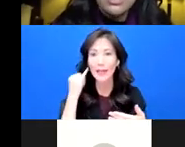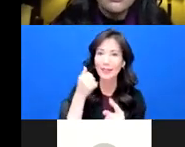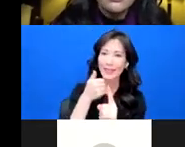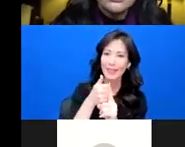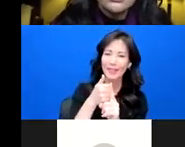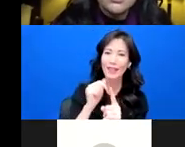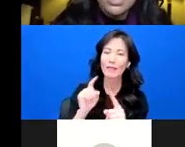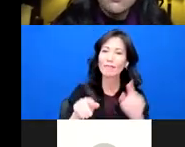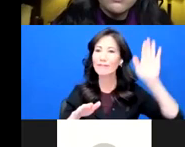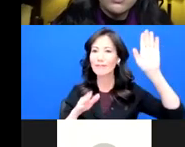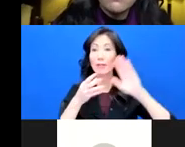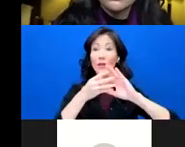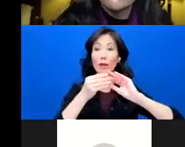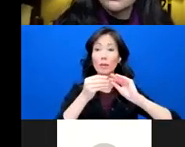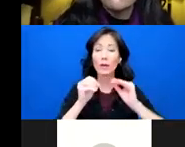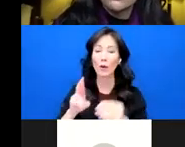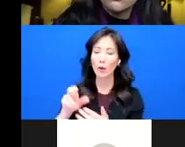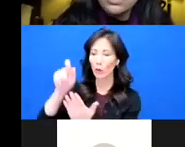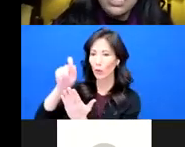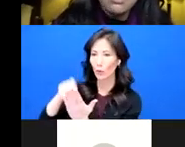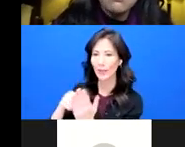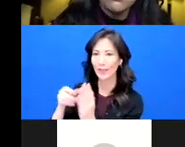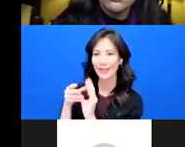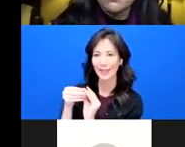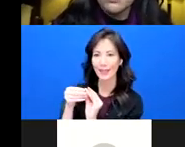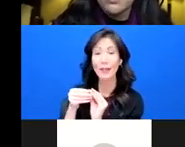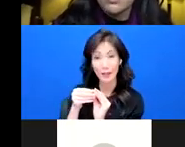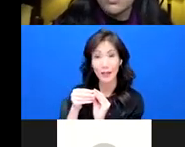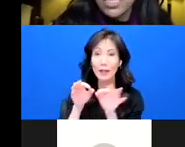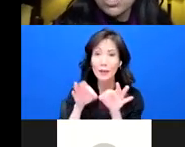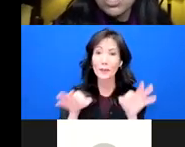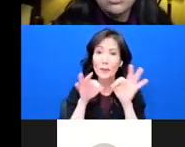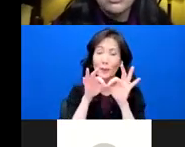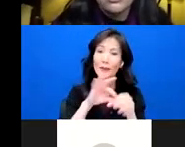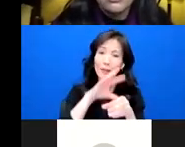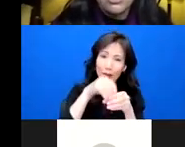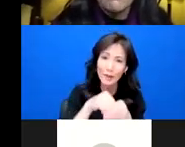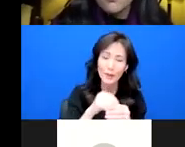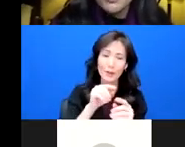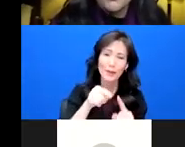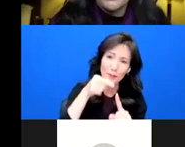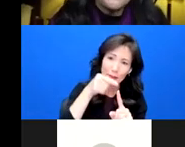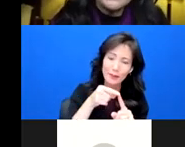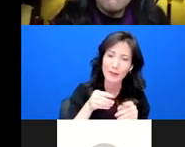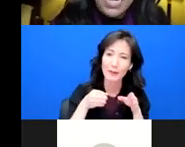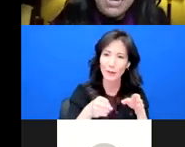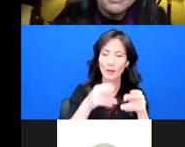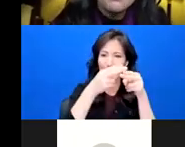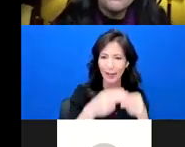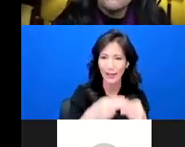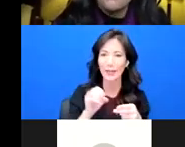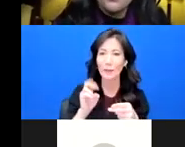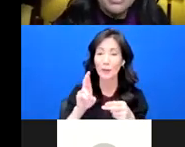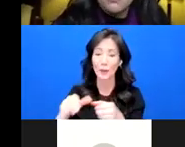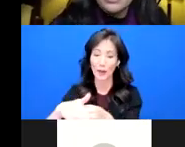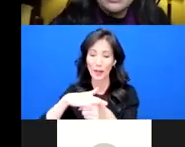testimony. So it's helpful if you give us specific street names or specific locations. Of course, if you're giving us a map, then